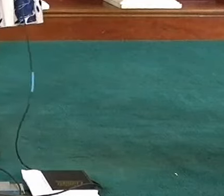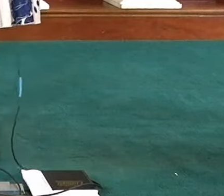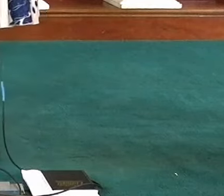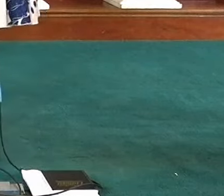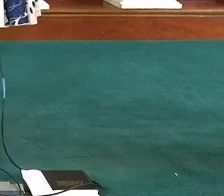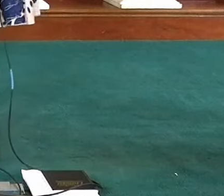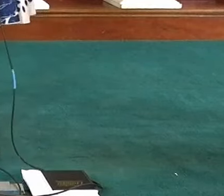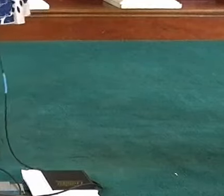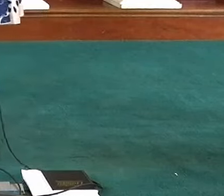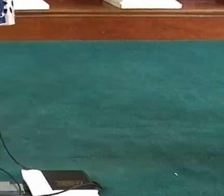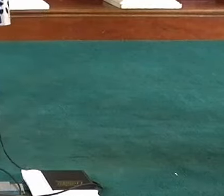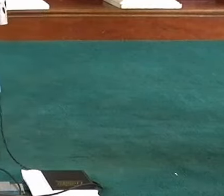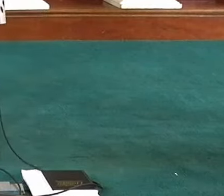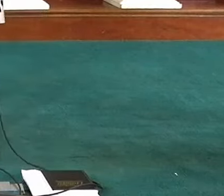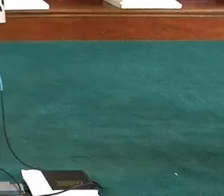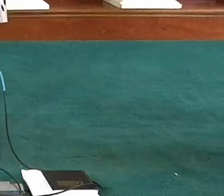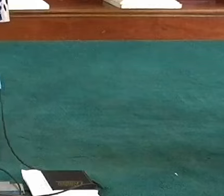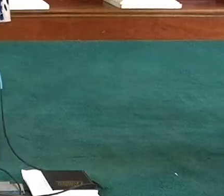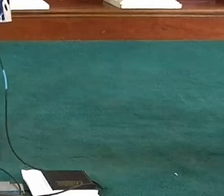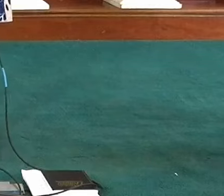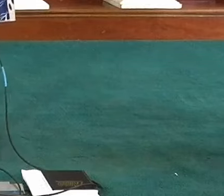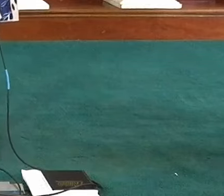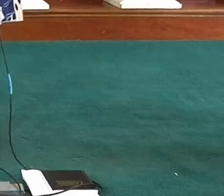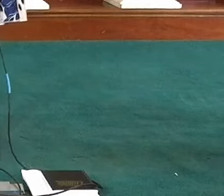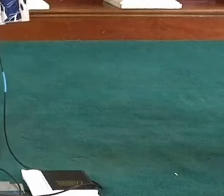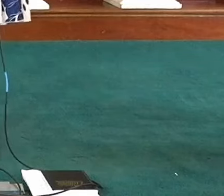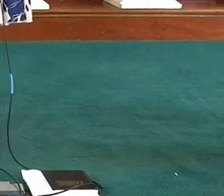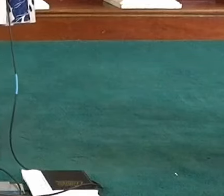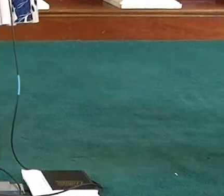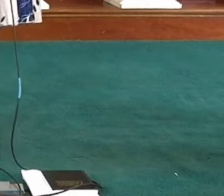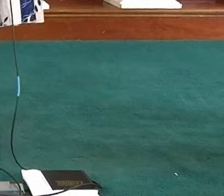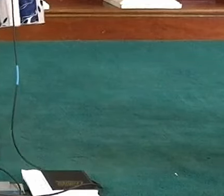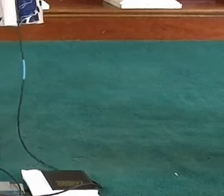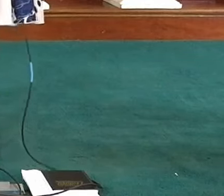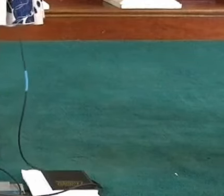rubani ali e choka